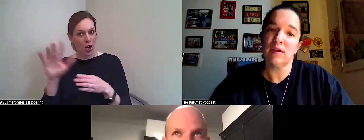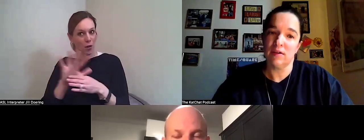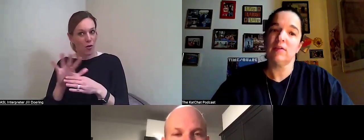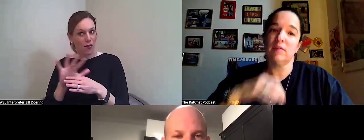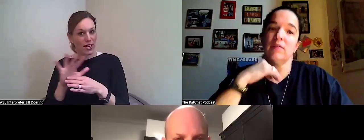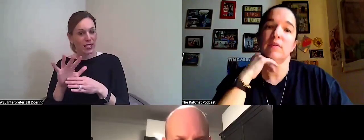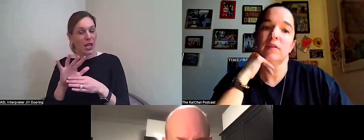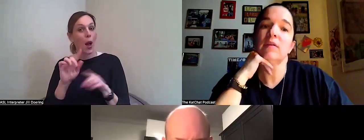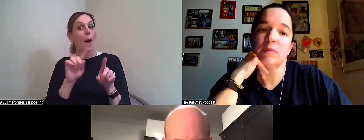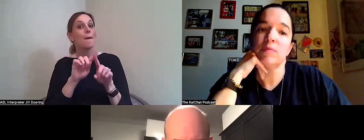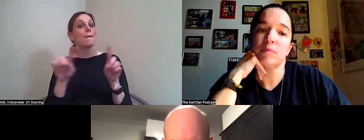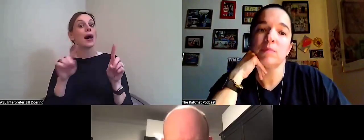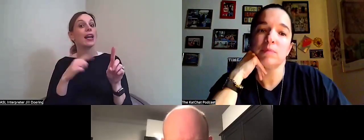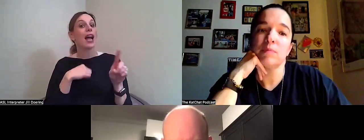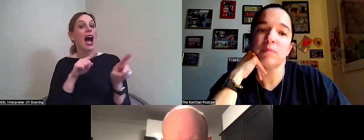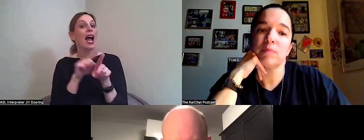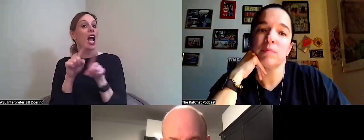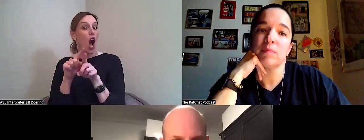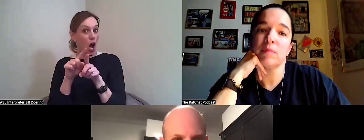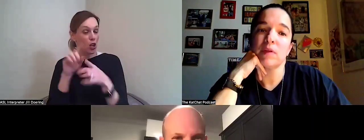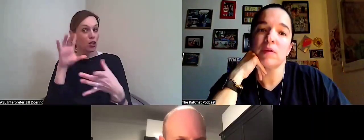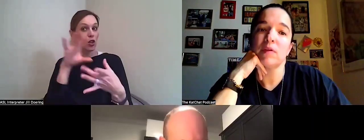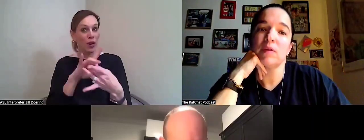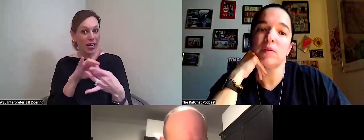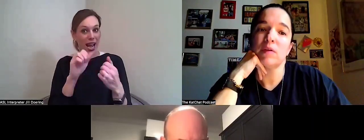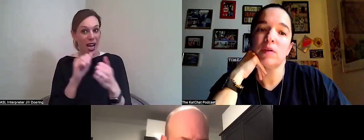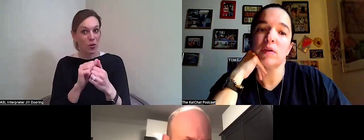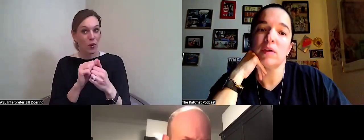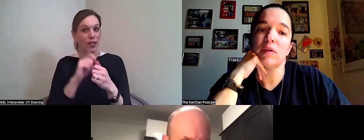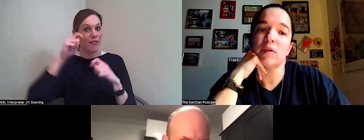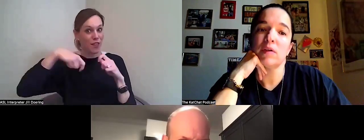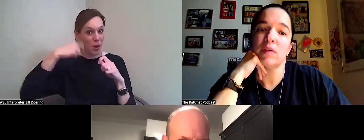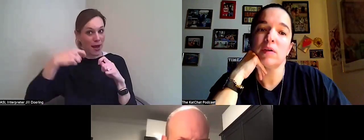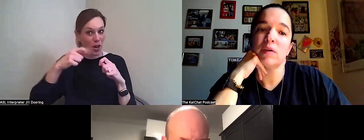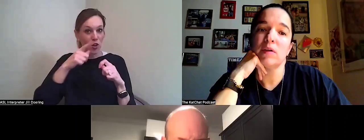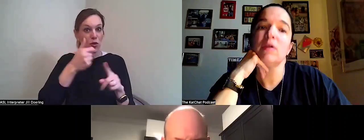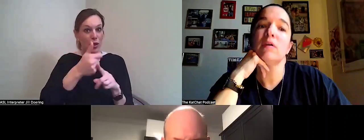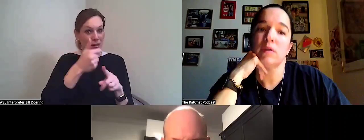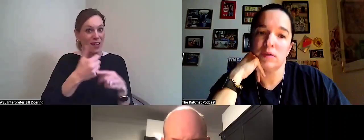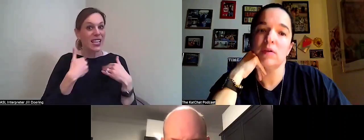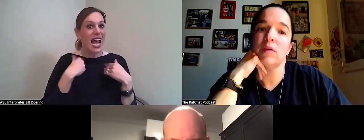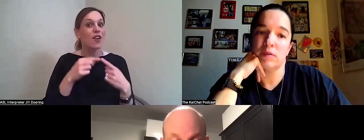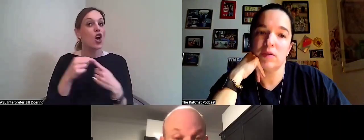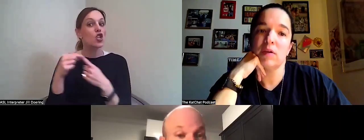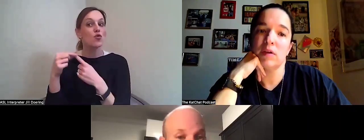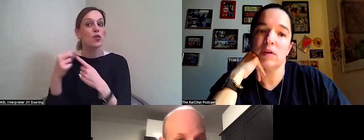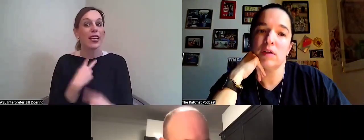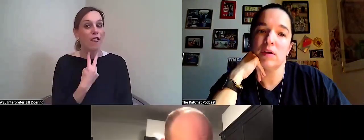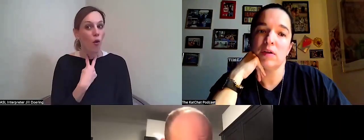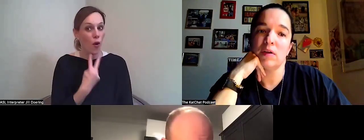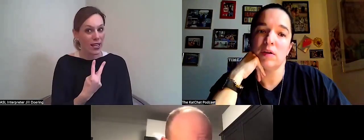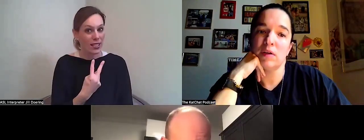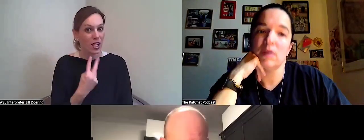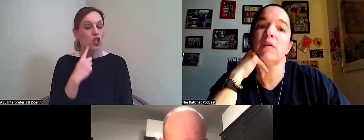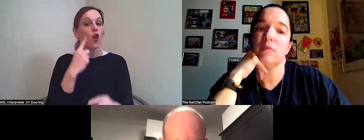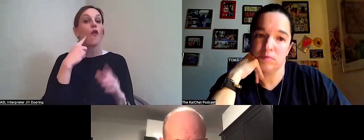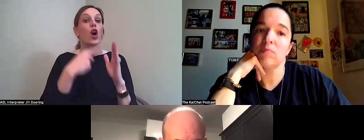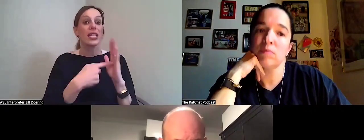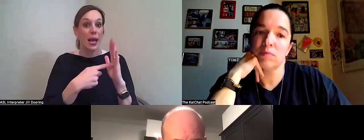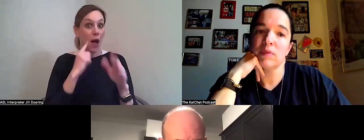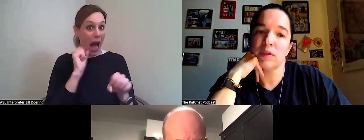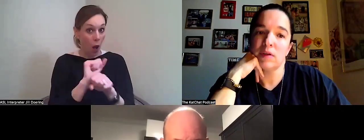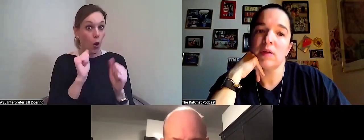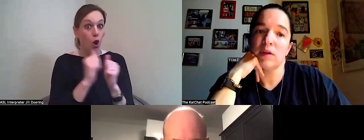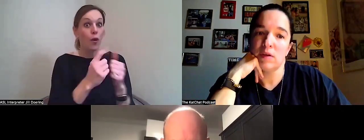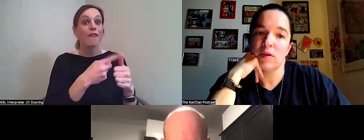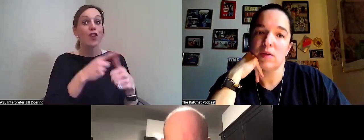with filmmakers that have a very unique voice. So I work with first-time directors,